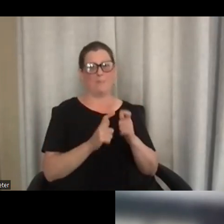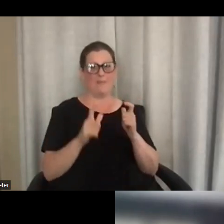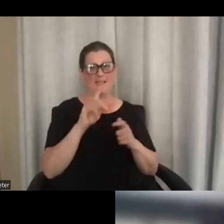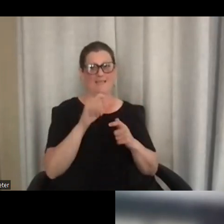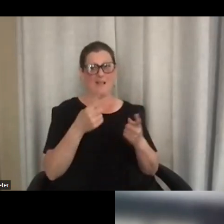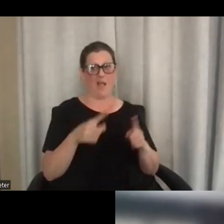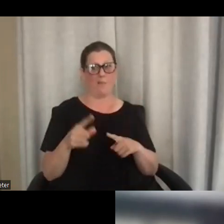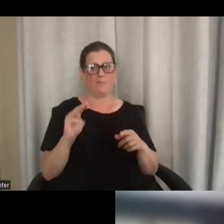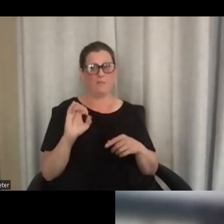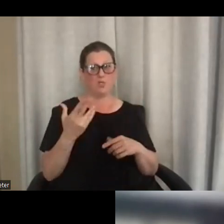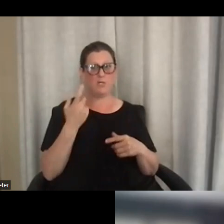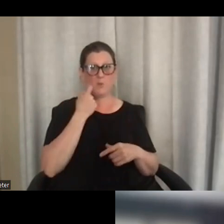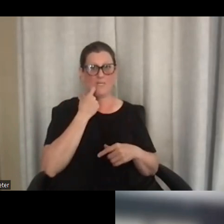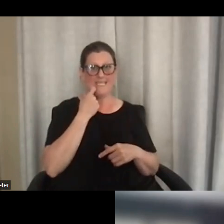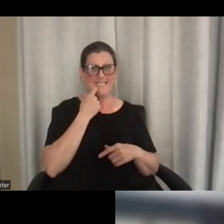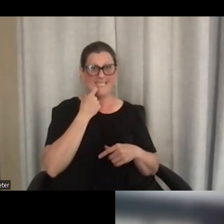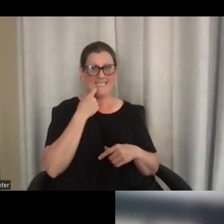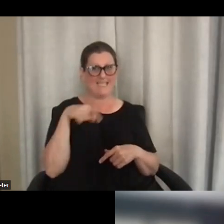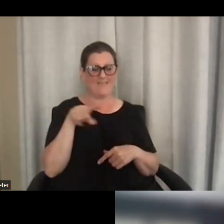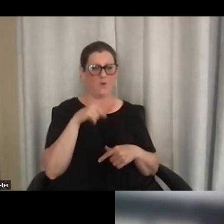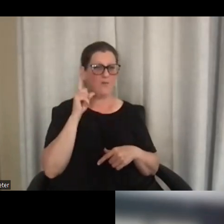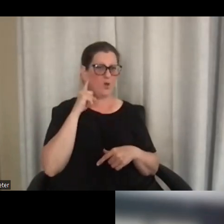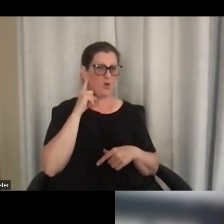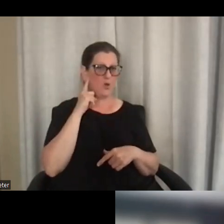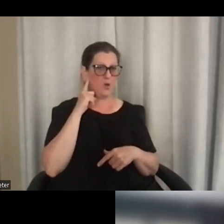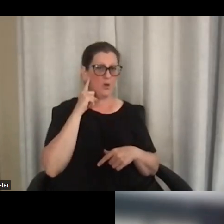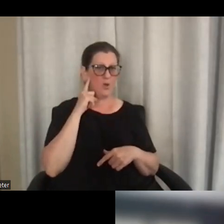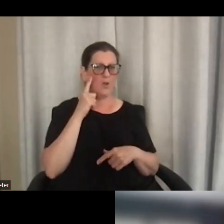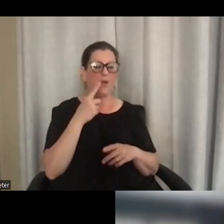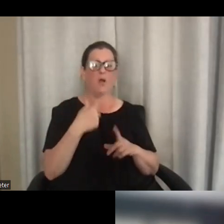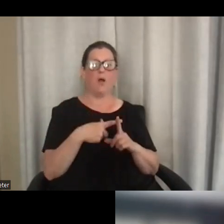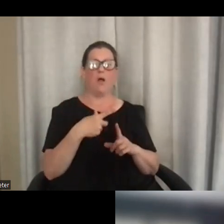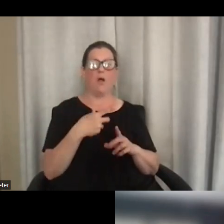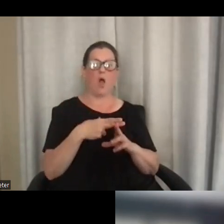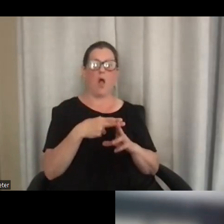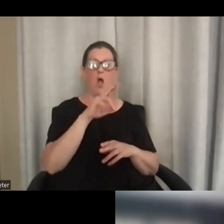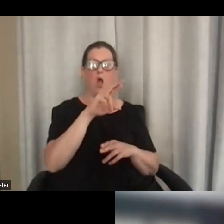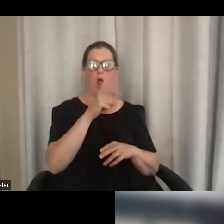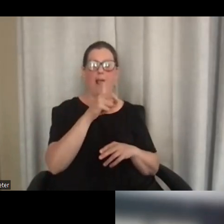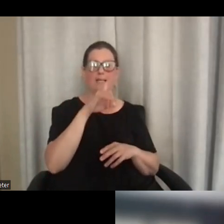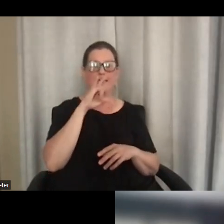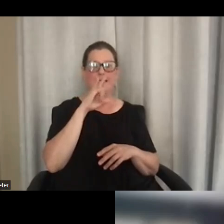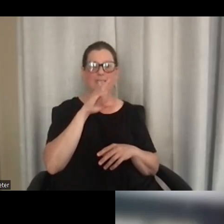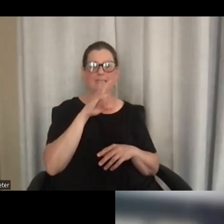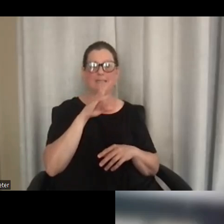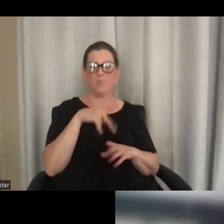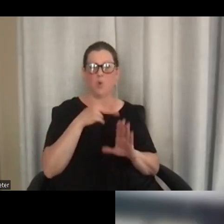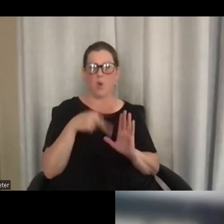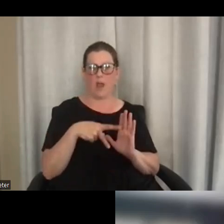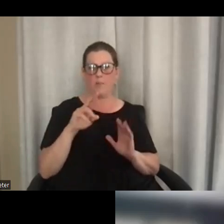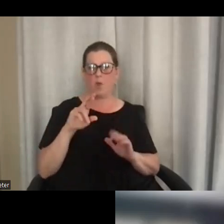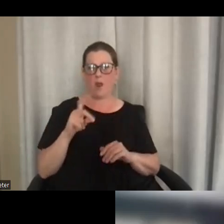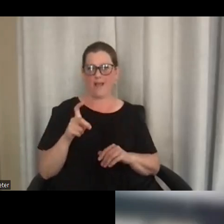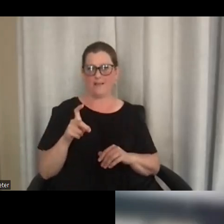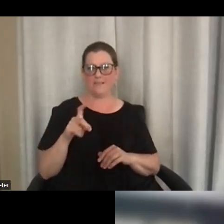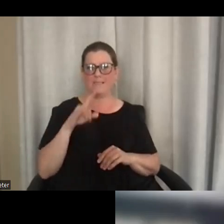Michigan recently. If you have all maybe have heard of it, it's the RX Kids program, and providers